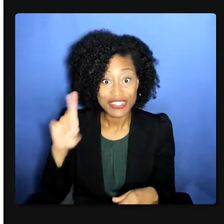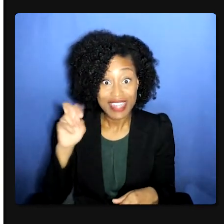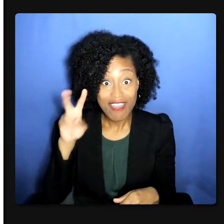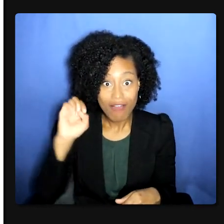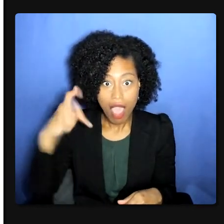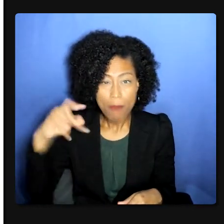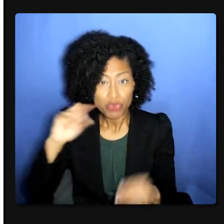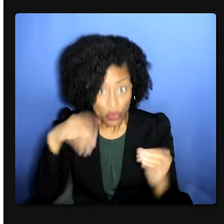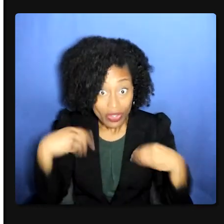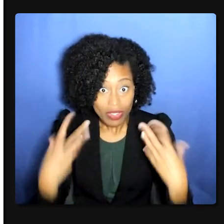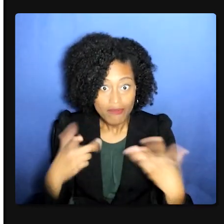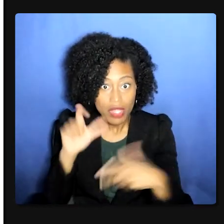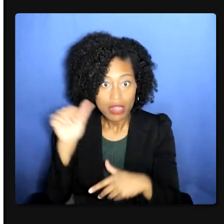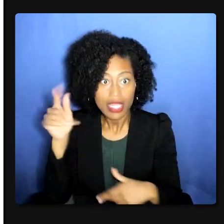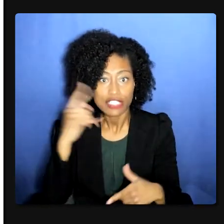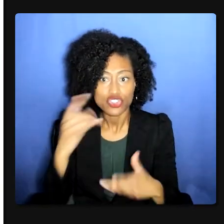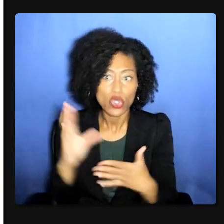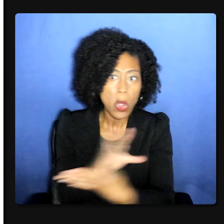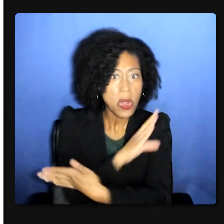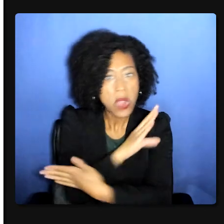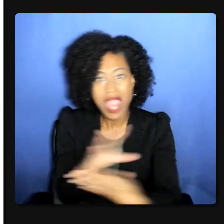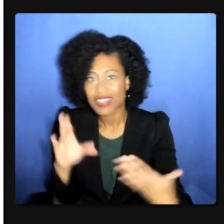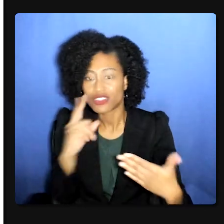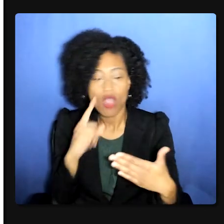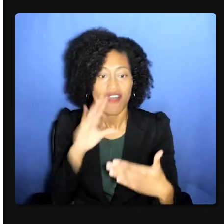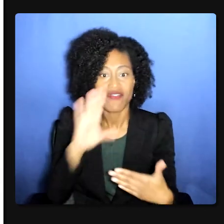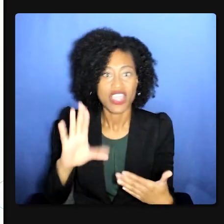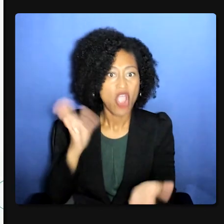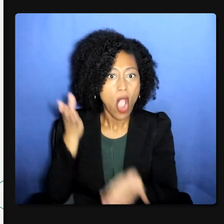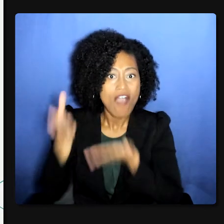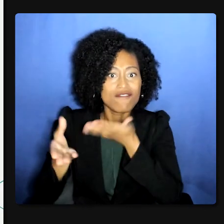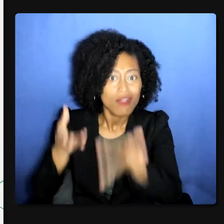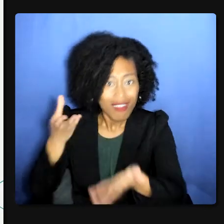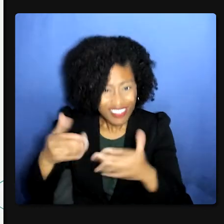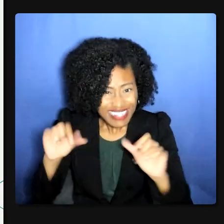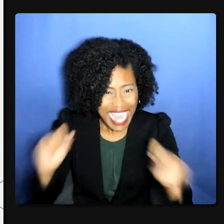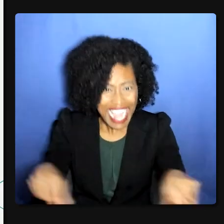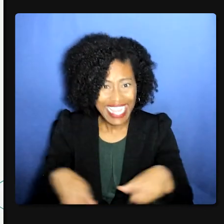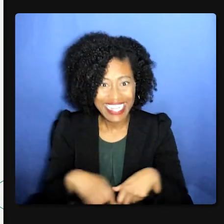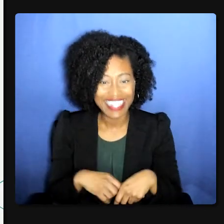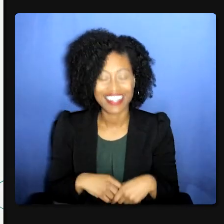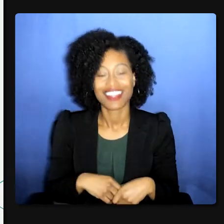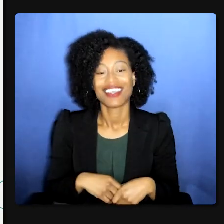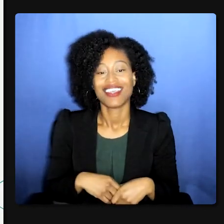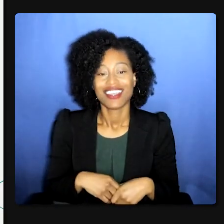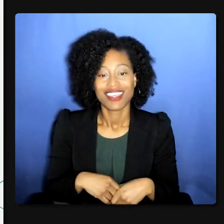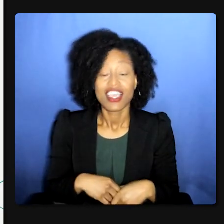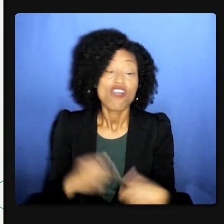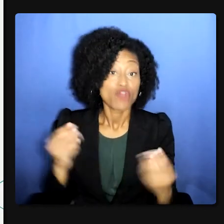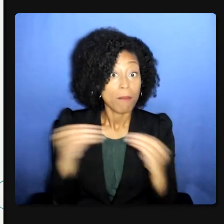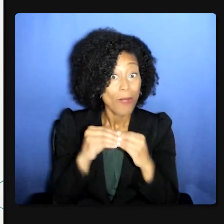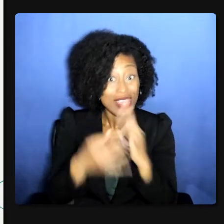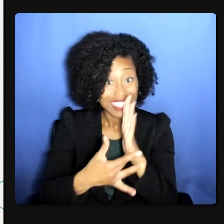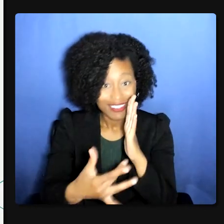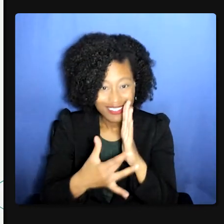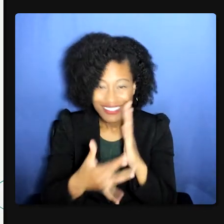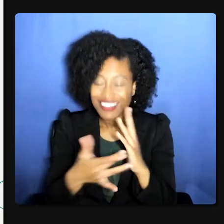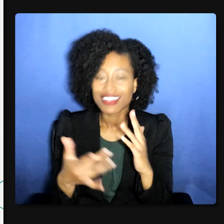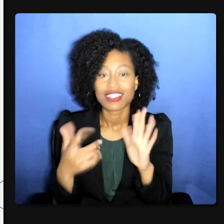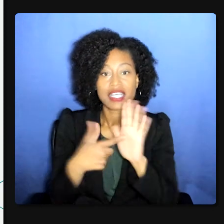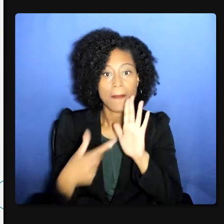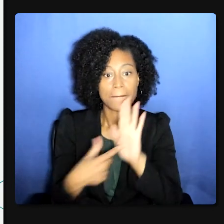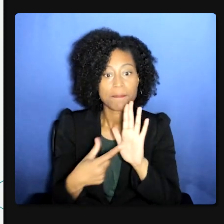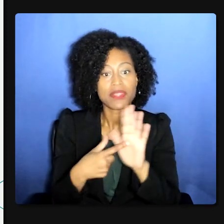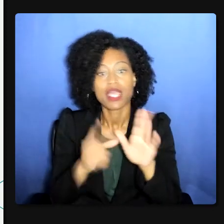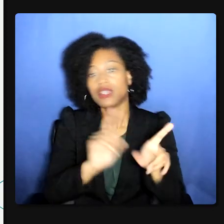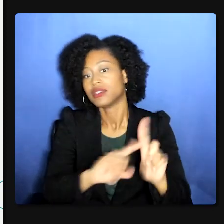you more links to check out the full range of Azure DevOps offerings. For even more technical examples, please take a look at